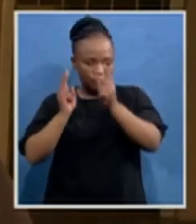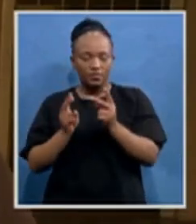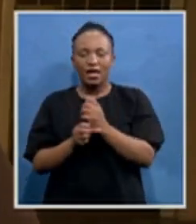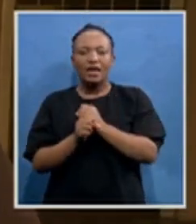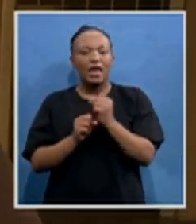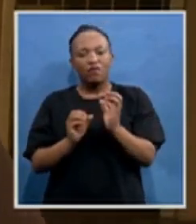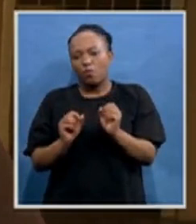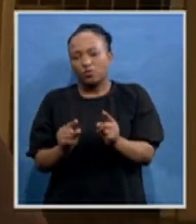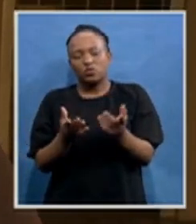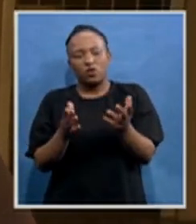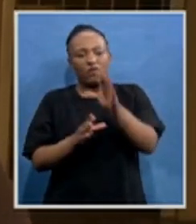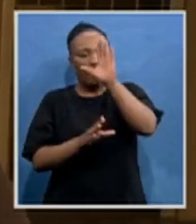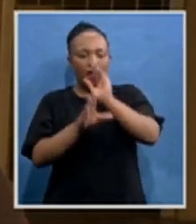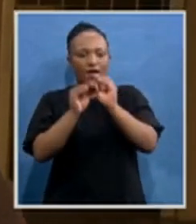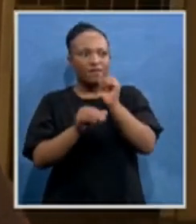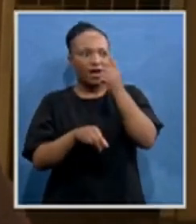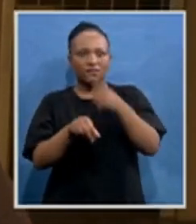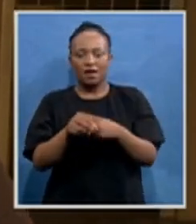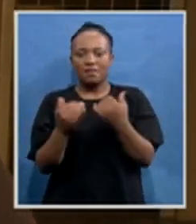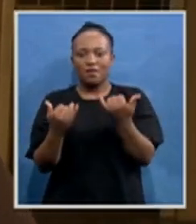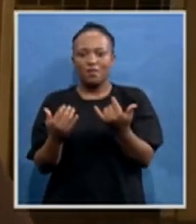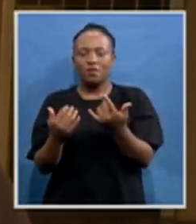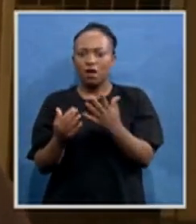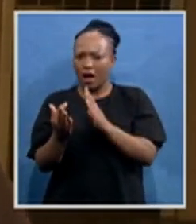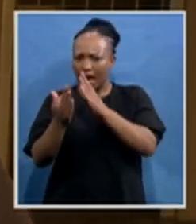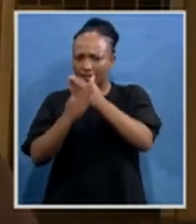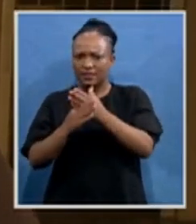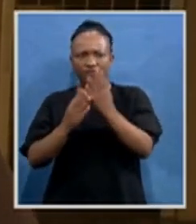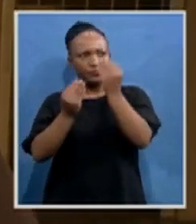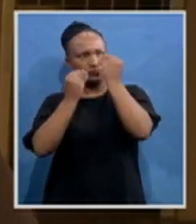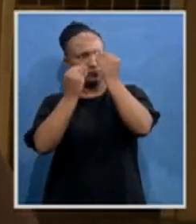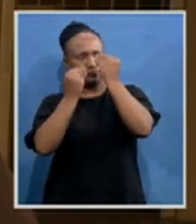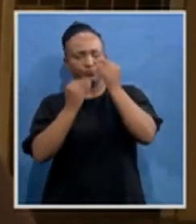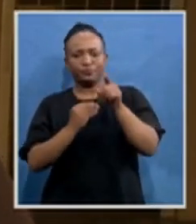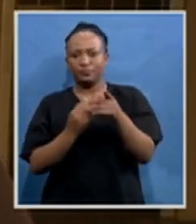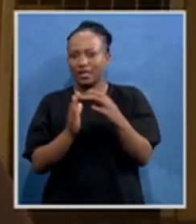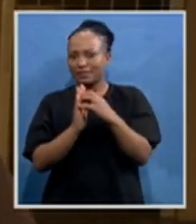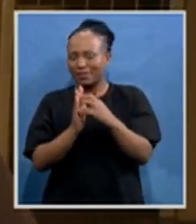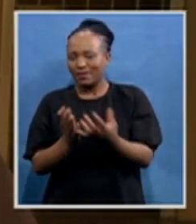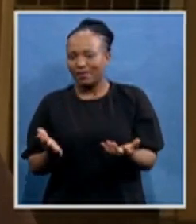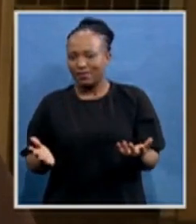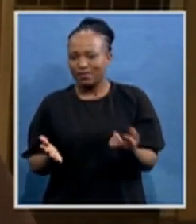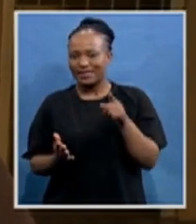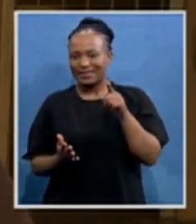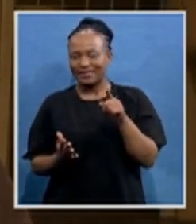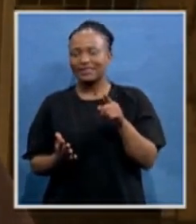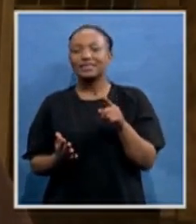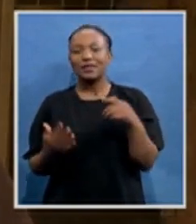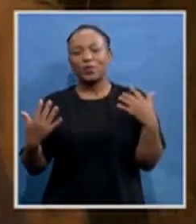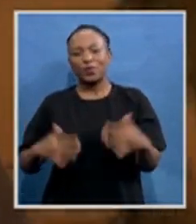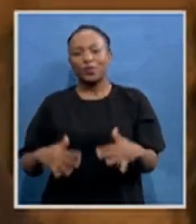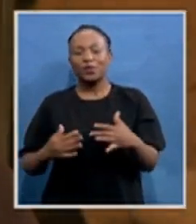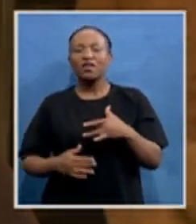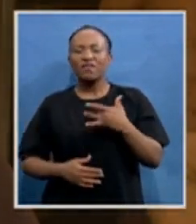time they have access to proper schooling, for example. So definitely it's a sense of pride, and for many it's